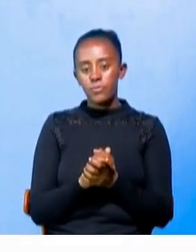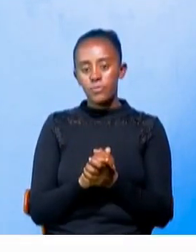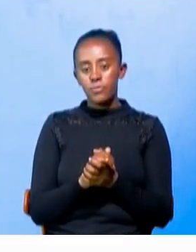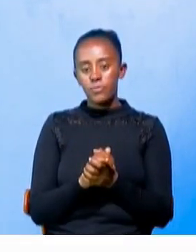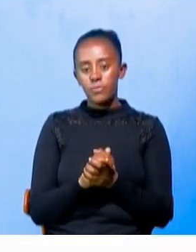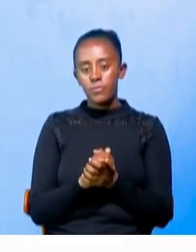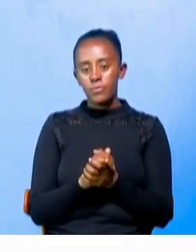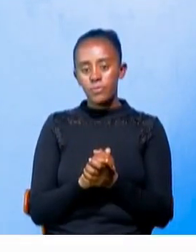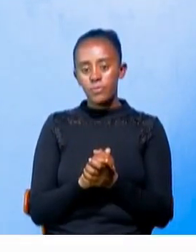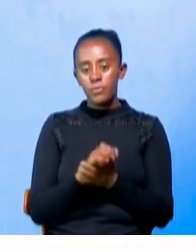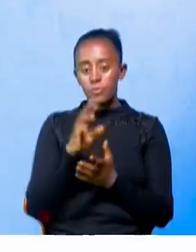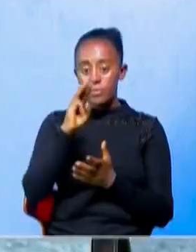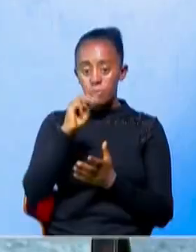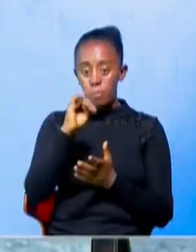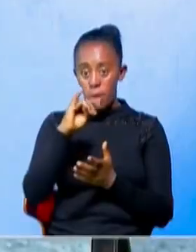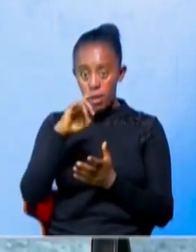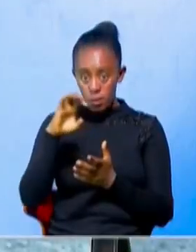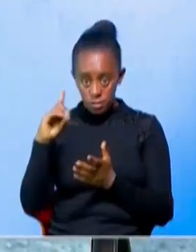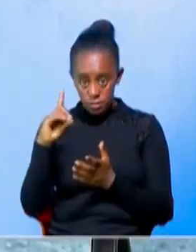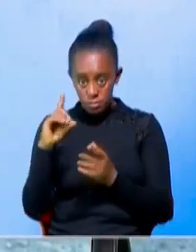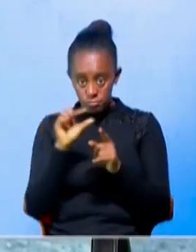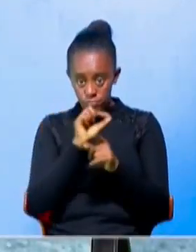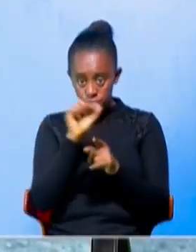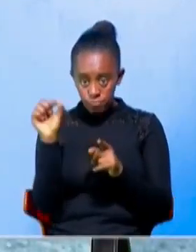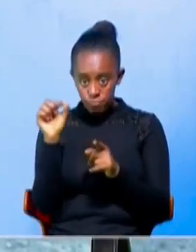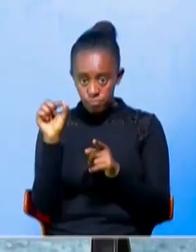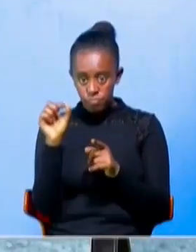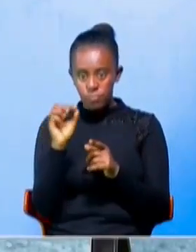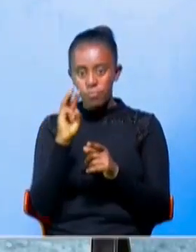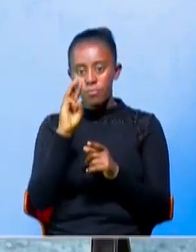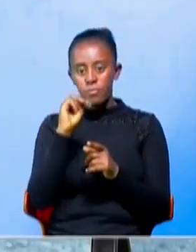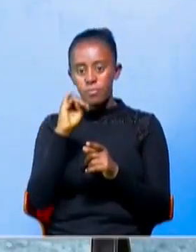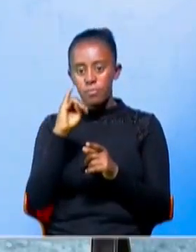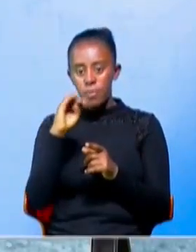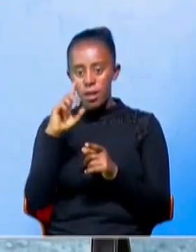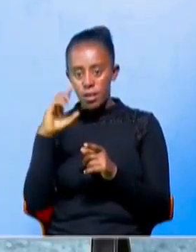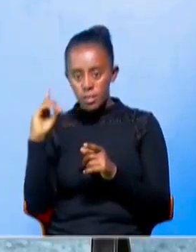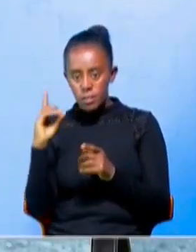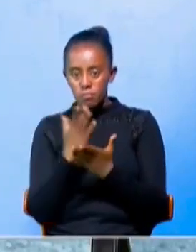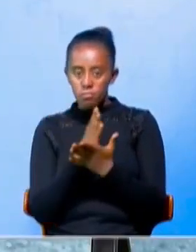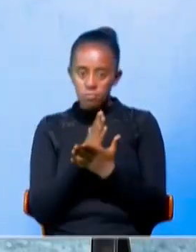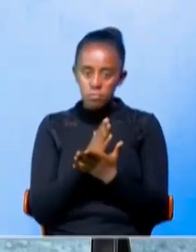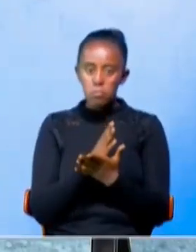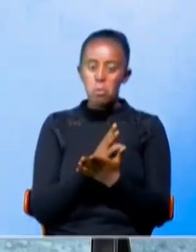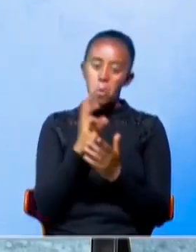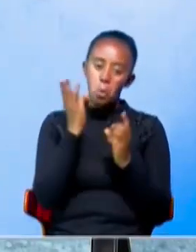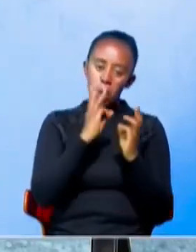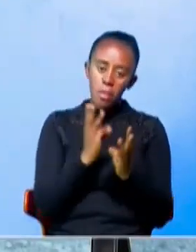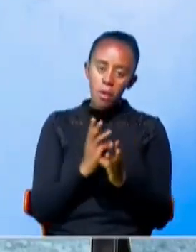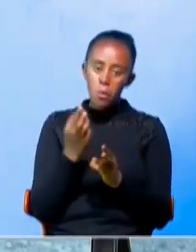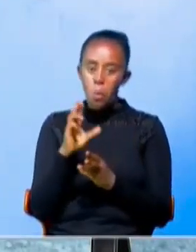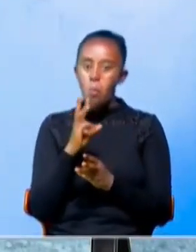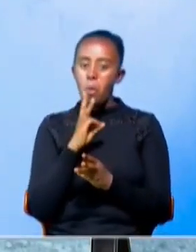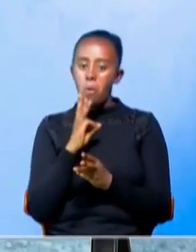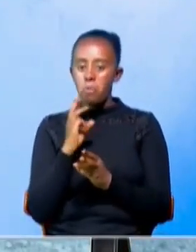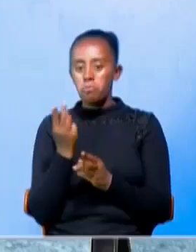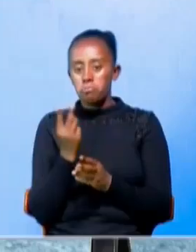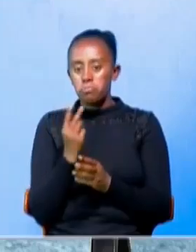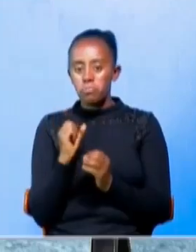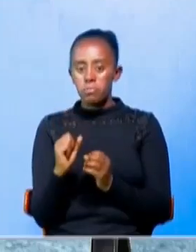This is another context. It's talking about mildly. That is the weather. It's mild is also right.